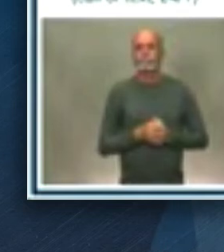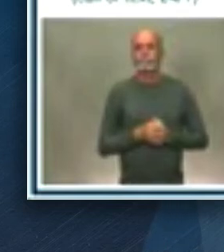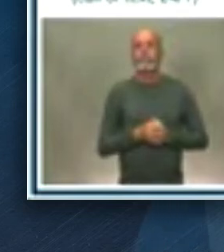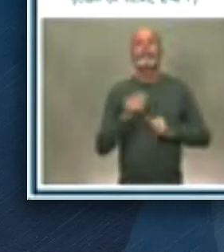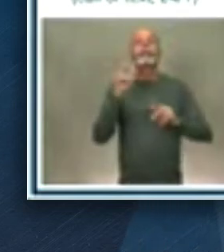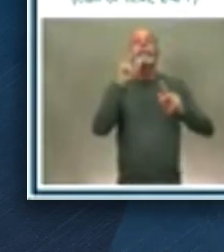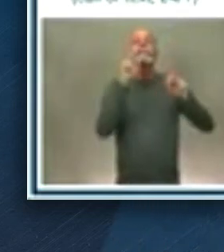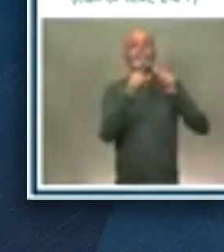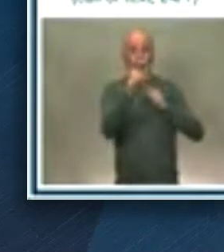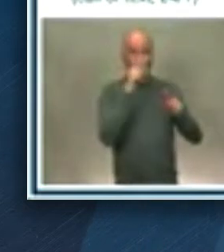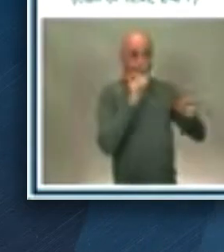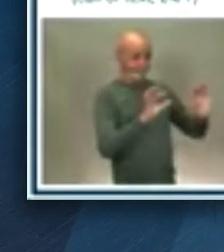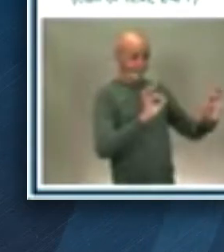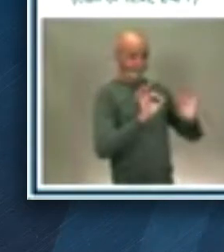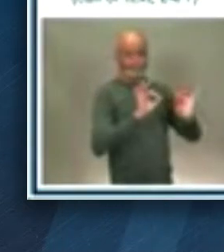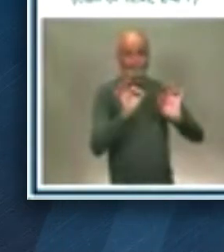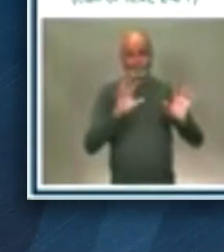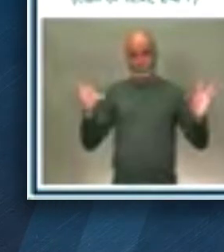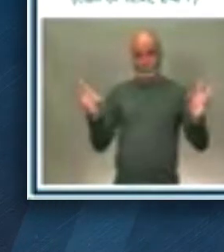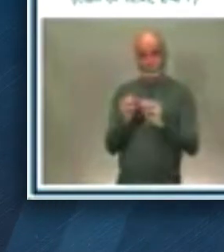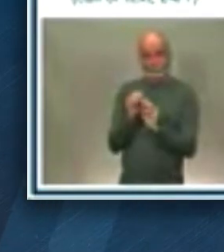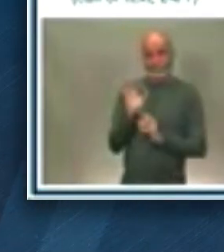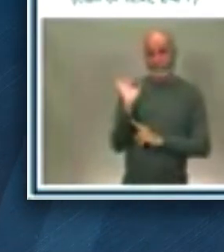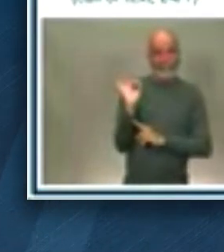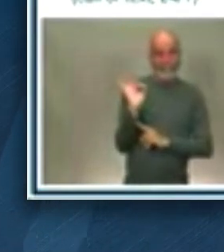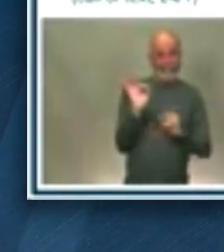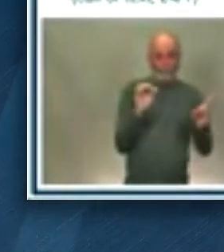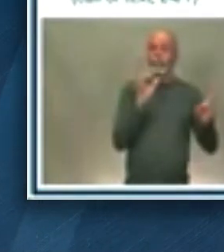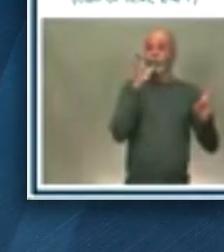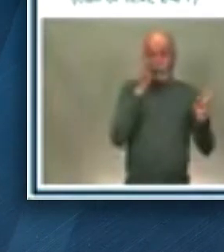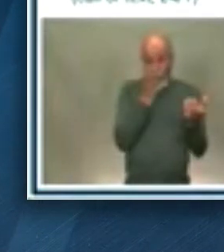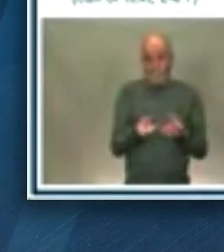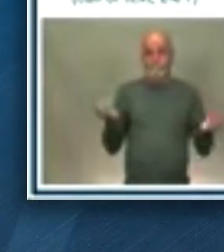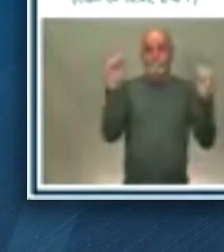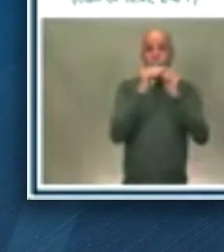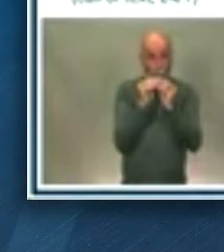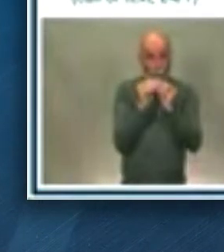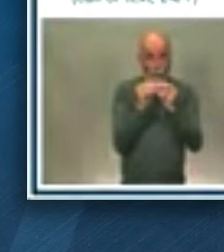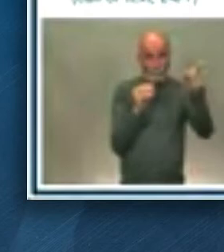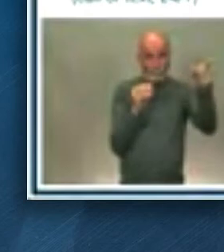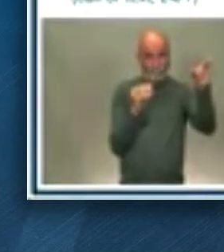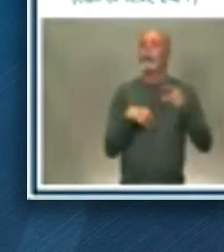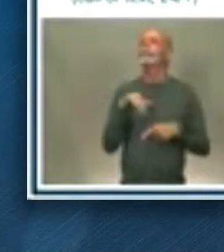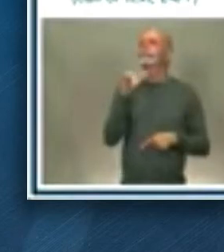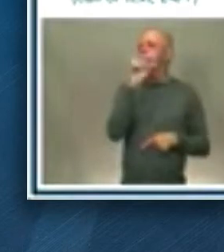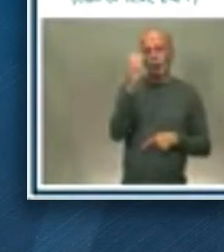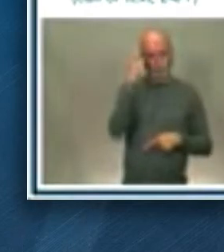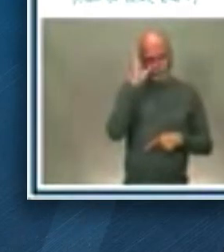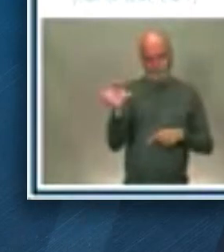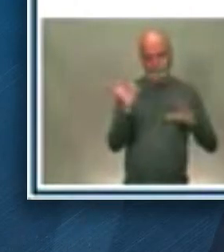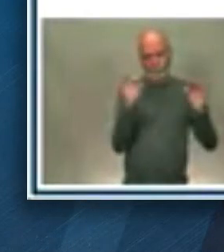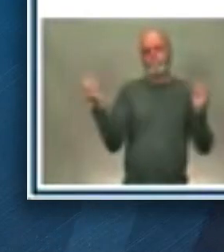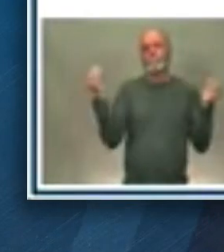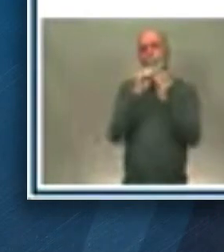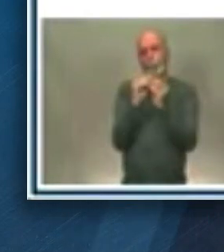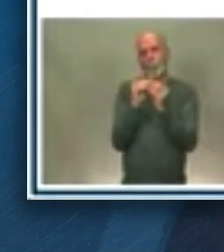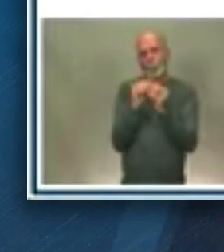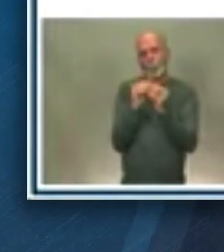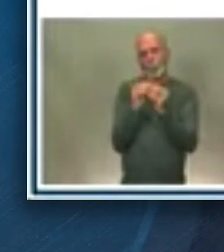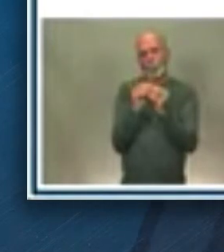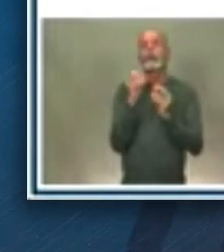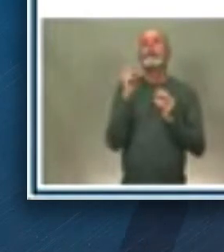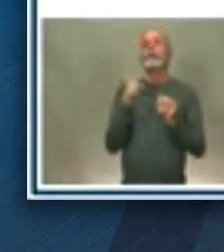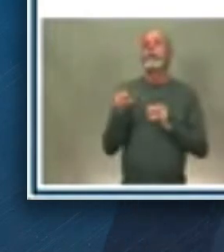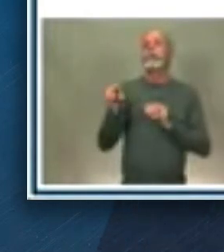we expect to see a fair number of women involved in this cabinet? Yeah, the cabinet will be one that is equipped to address